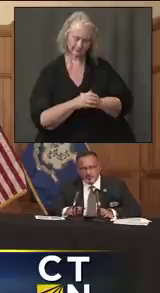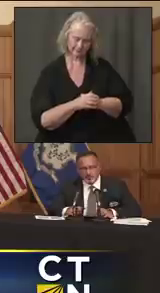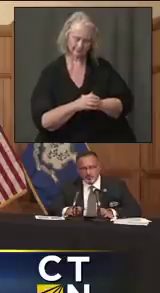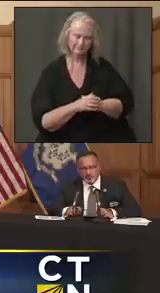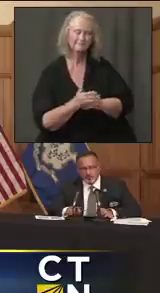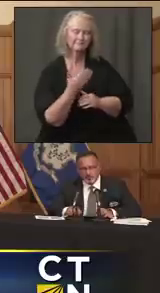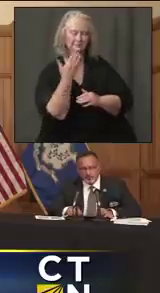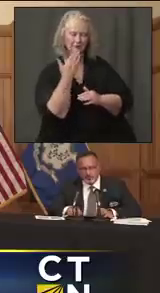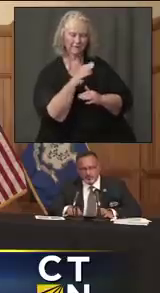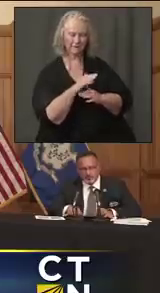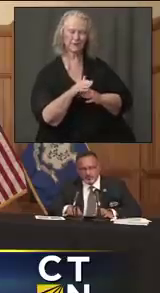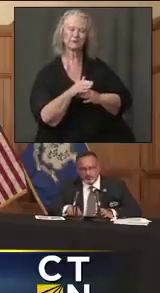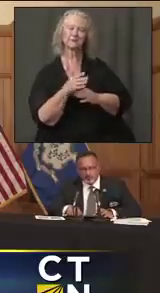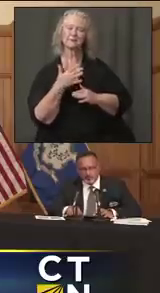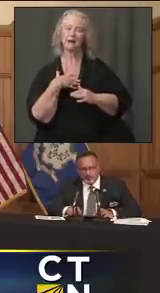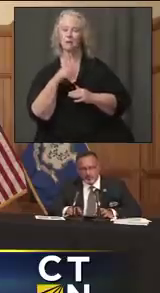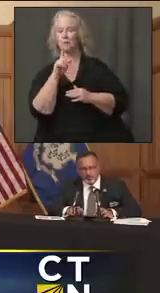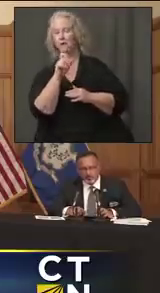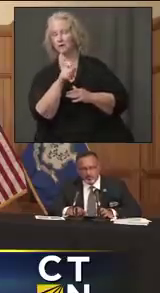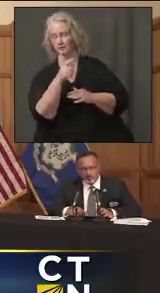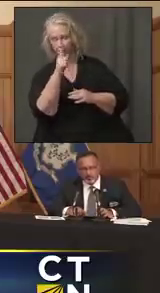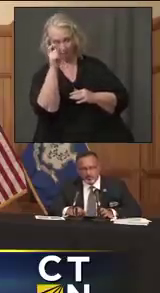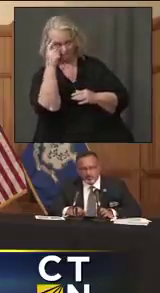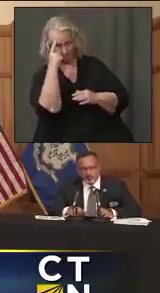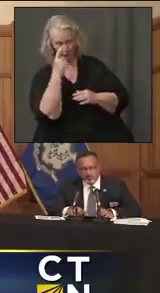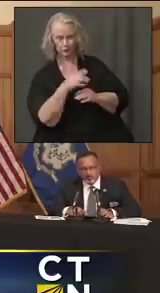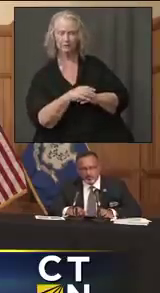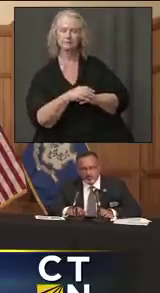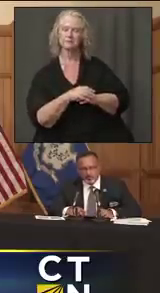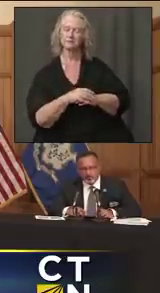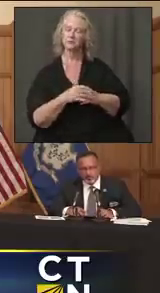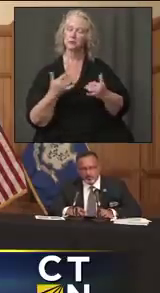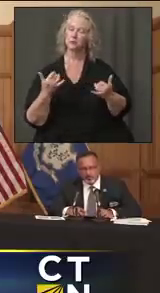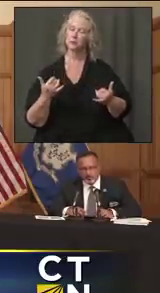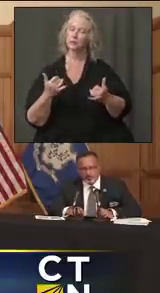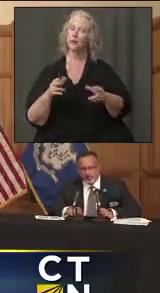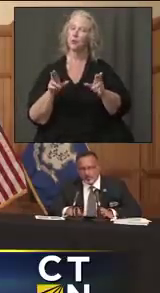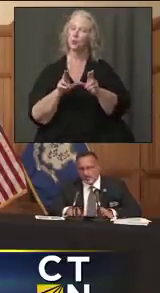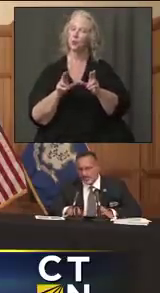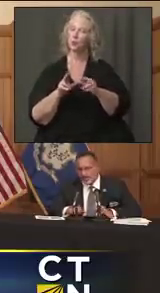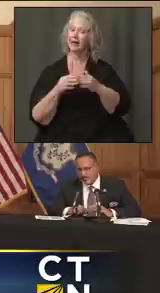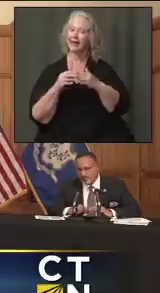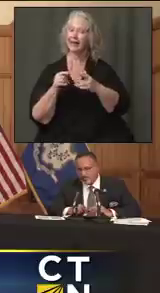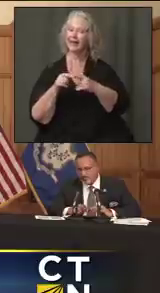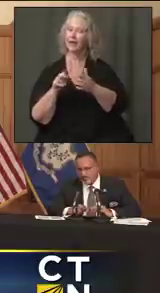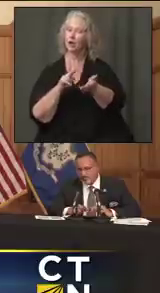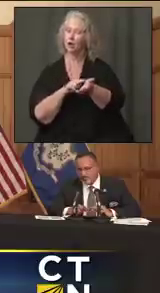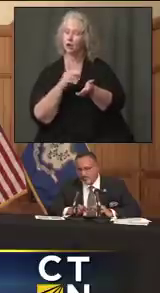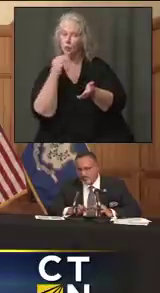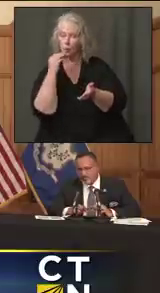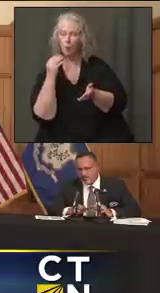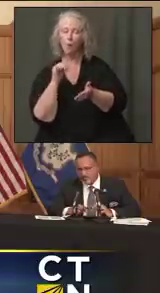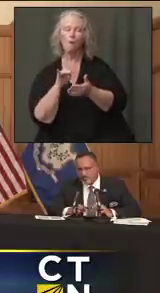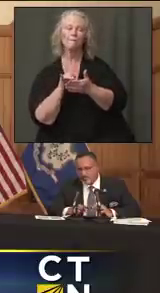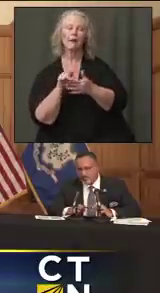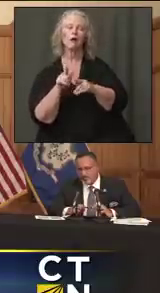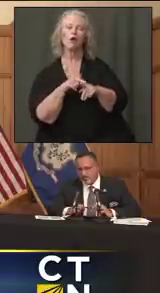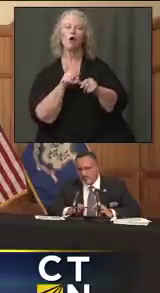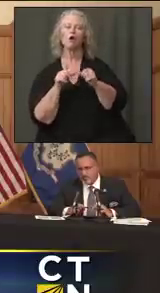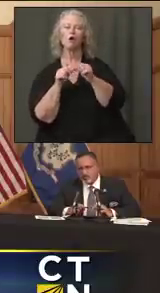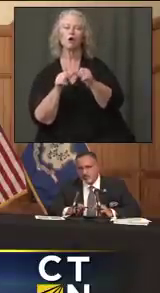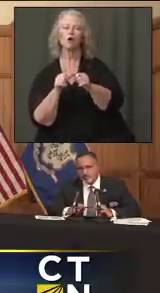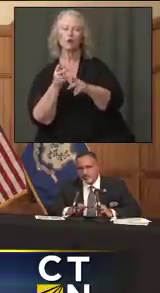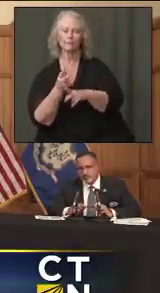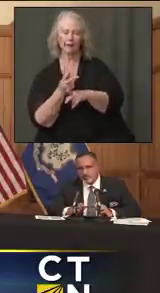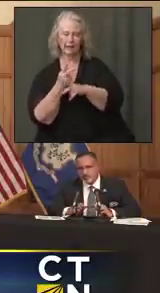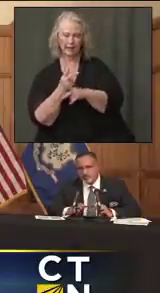Good afternoon. This question's for the governor. Today, union leaders and nursing home long-term care workers are calling for the removal of